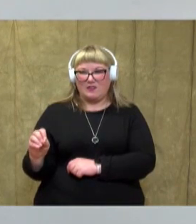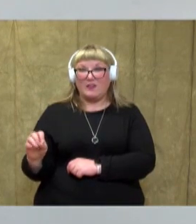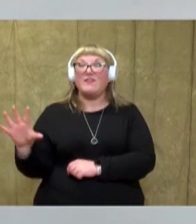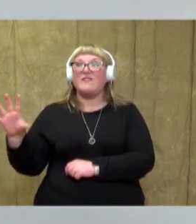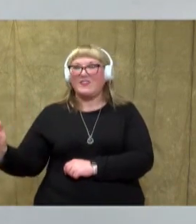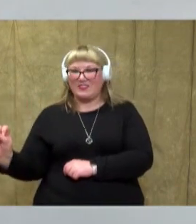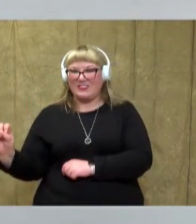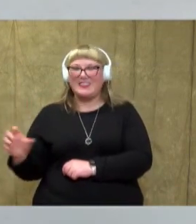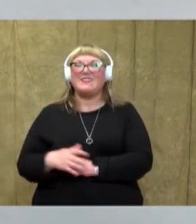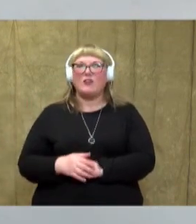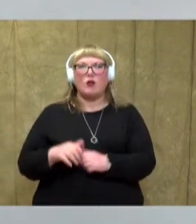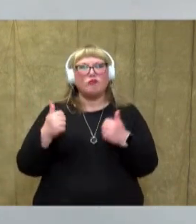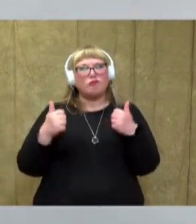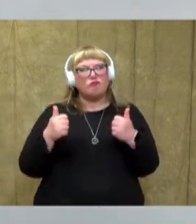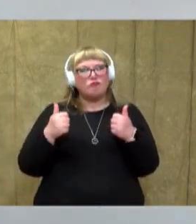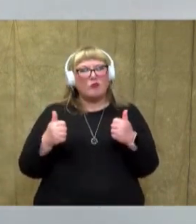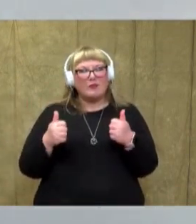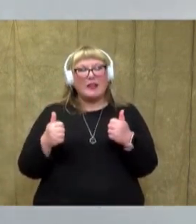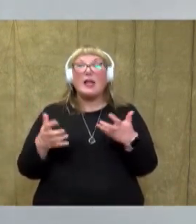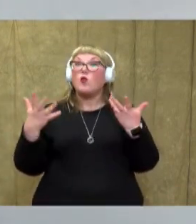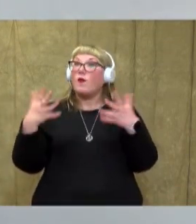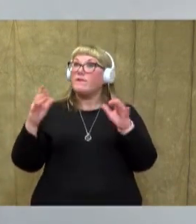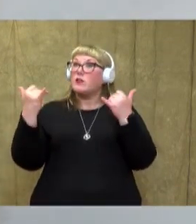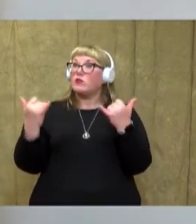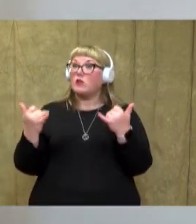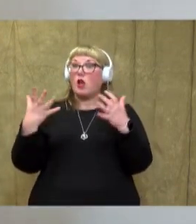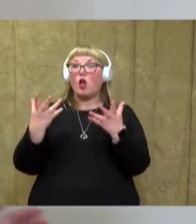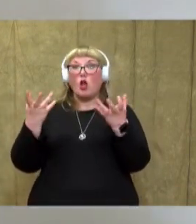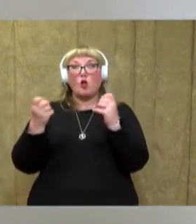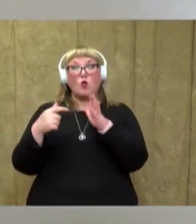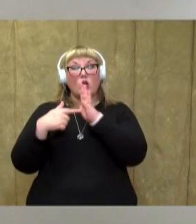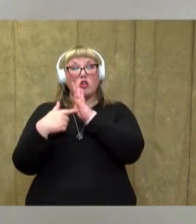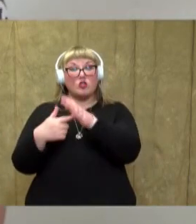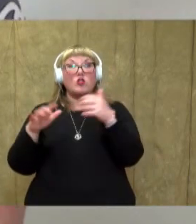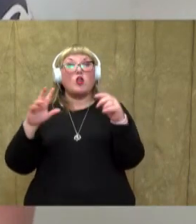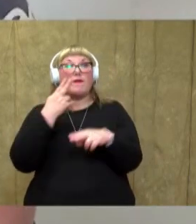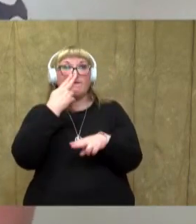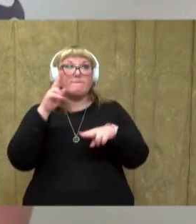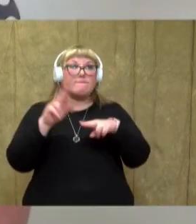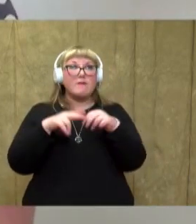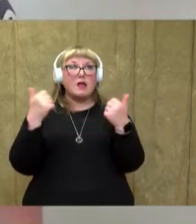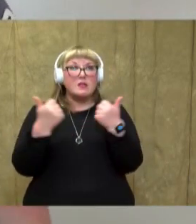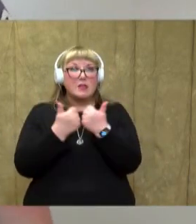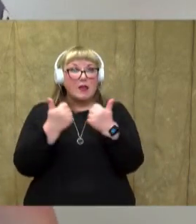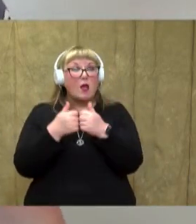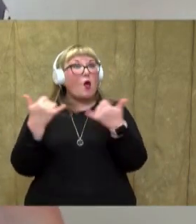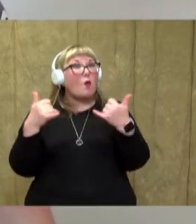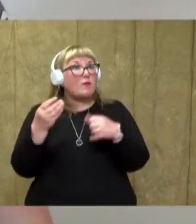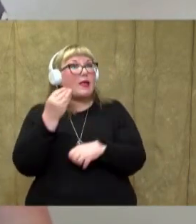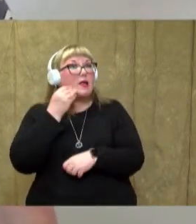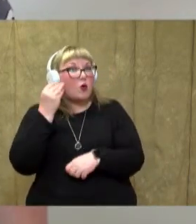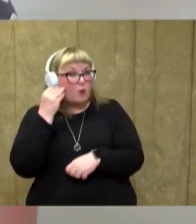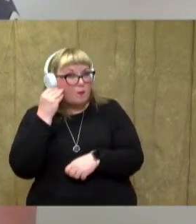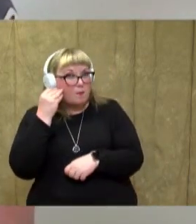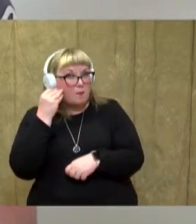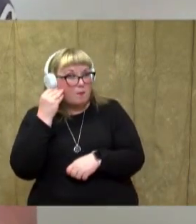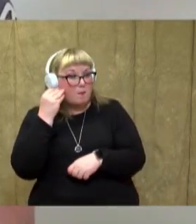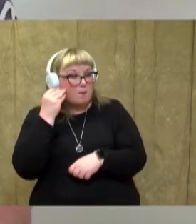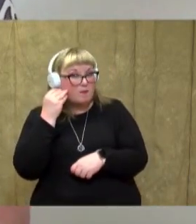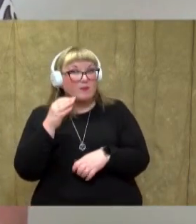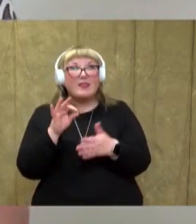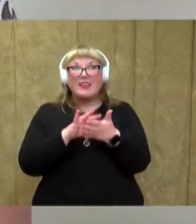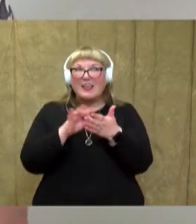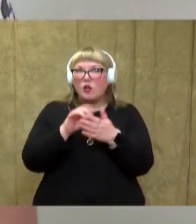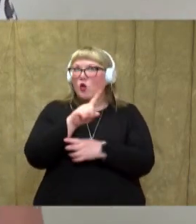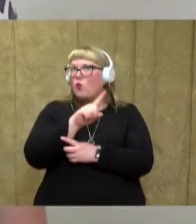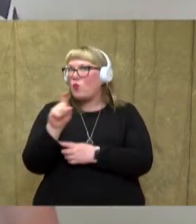and 50. Great job. As we wrap up today, I want to show you some fun games that you can play at home, counting